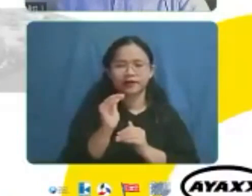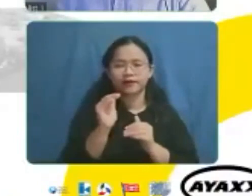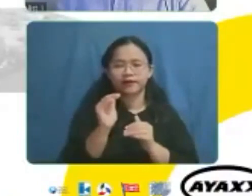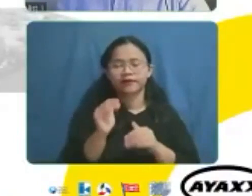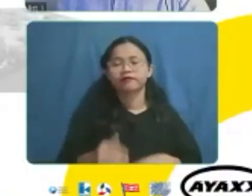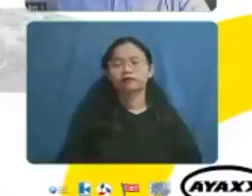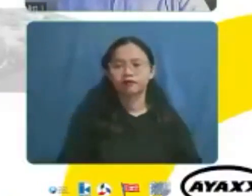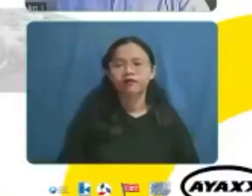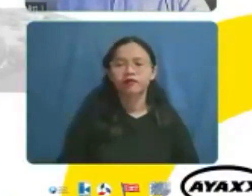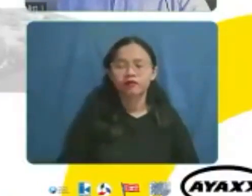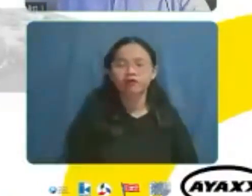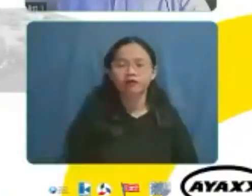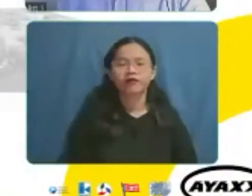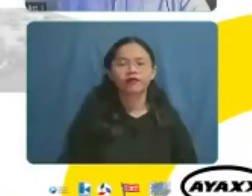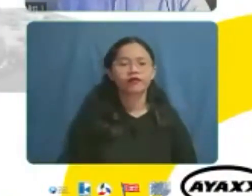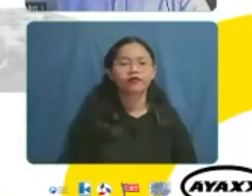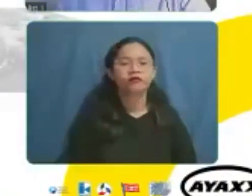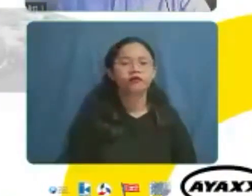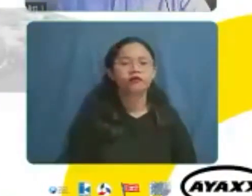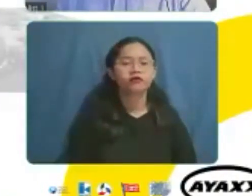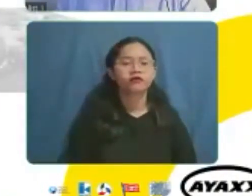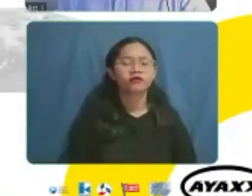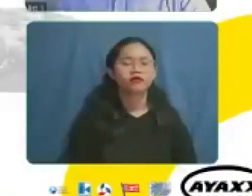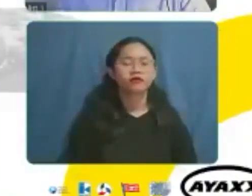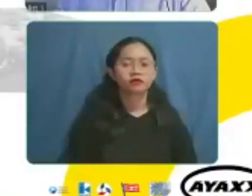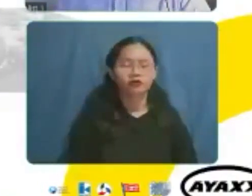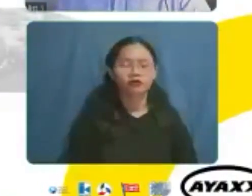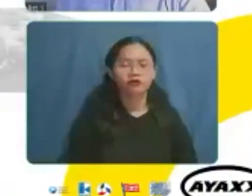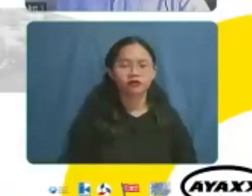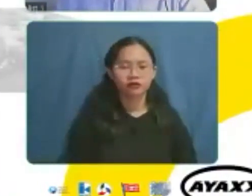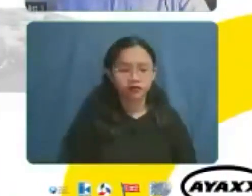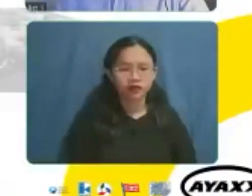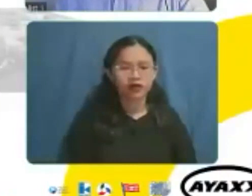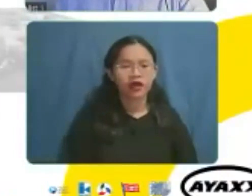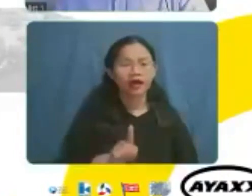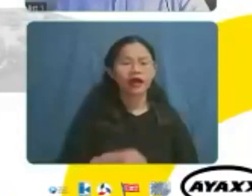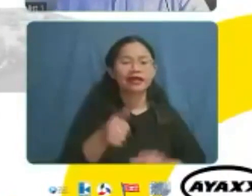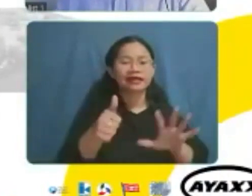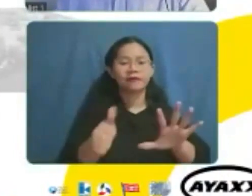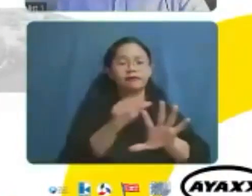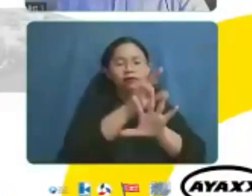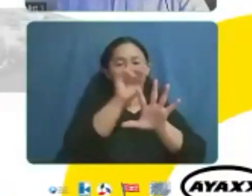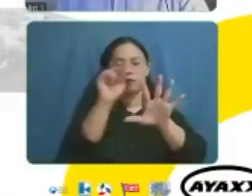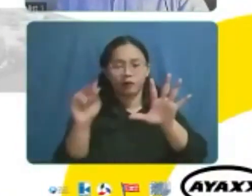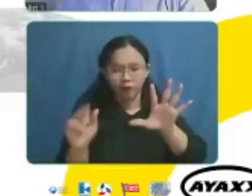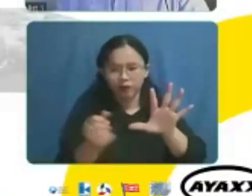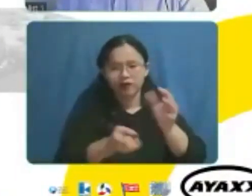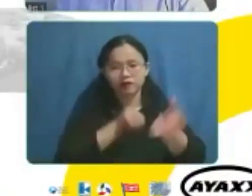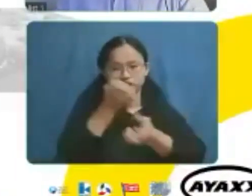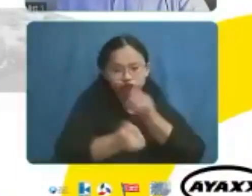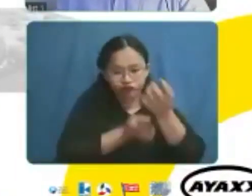why, the research findings that demonstrate a link between air pollution and specific health